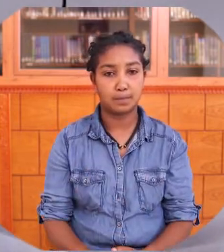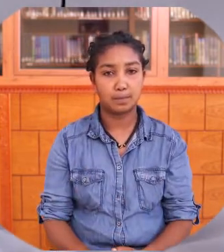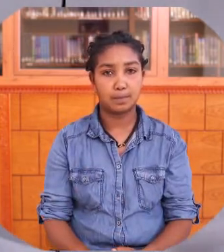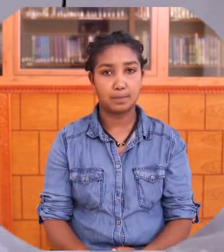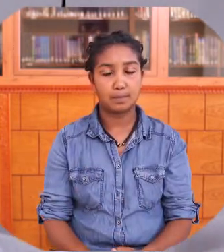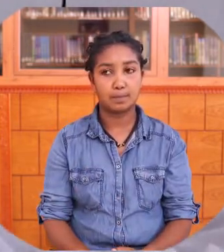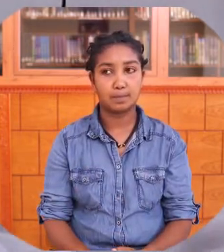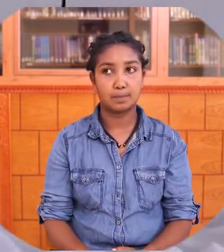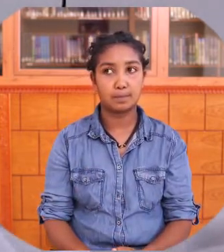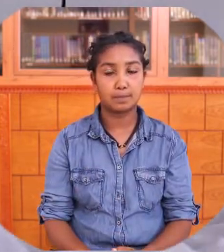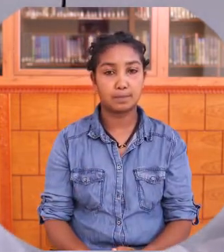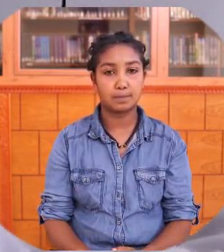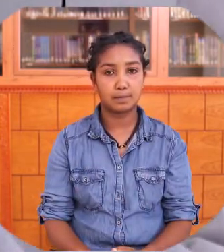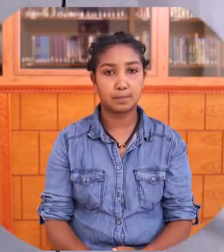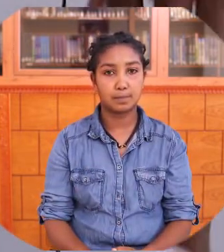Herbivorous.